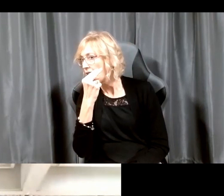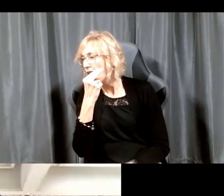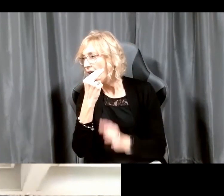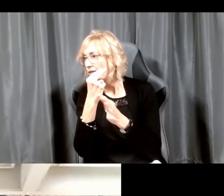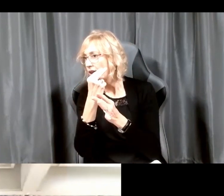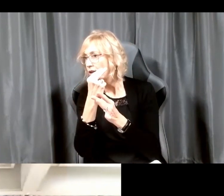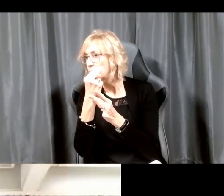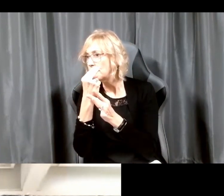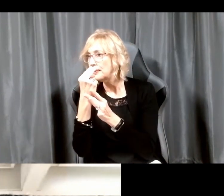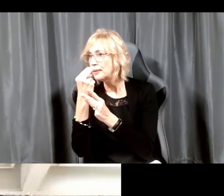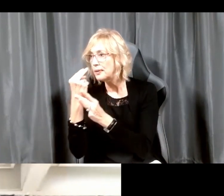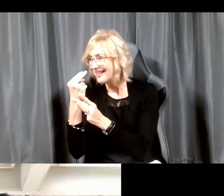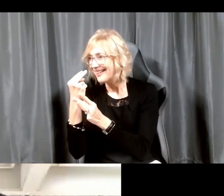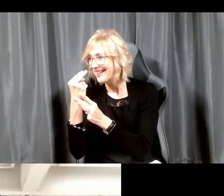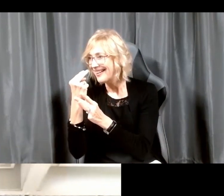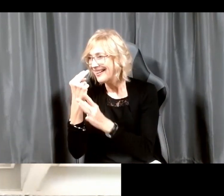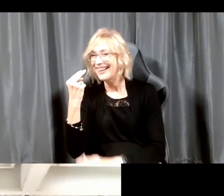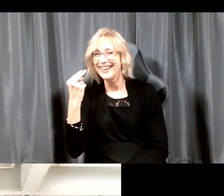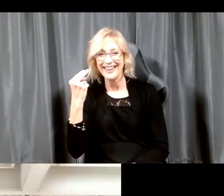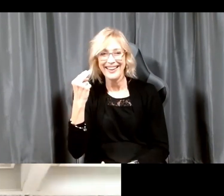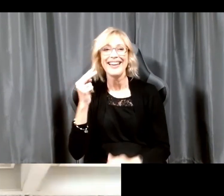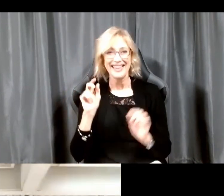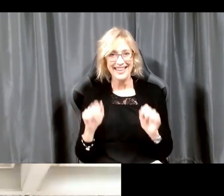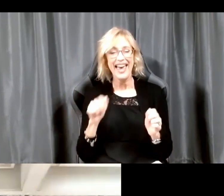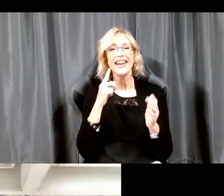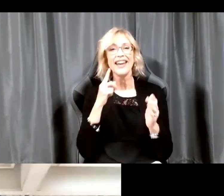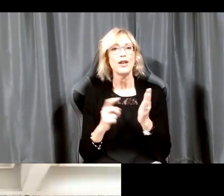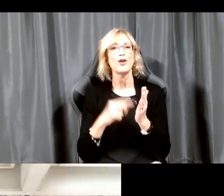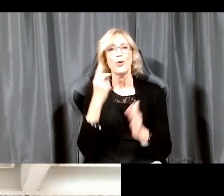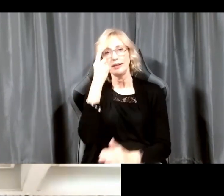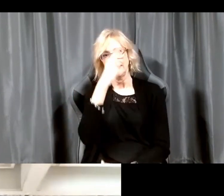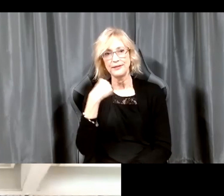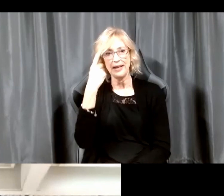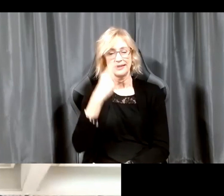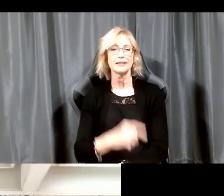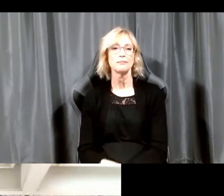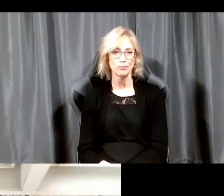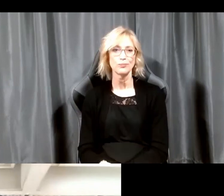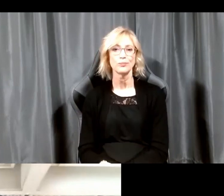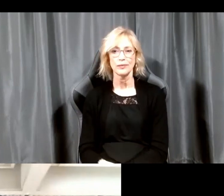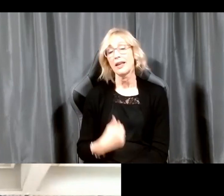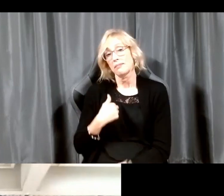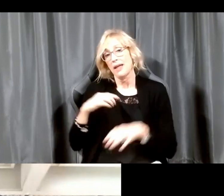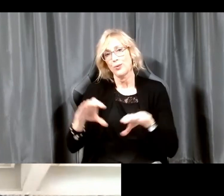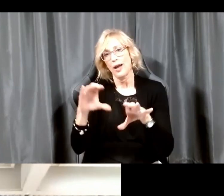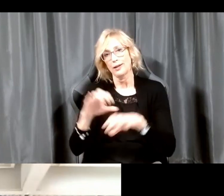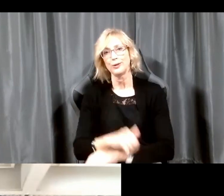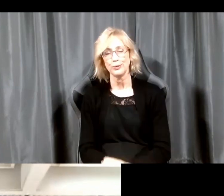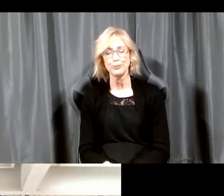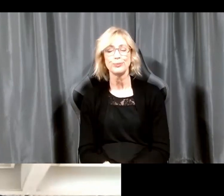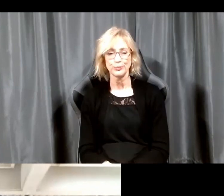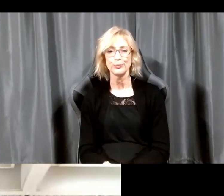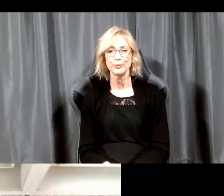we can kind of bring them into it closer and that start noticing the face. Yeah, that's what I do.